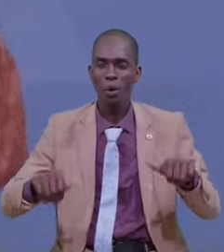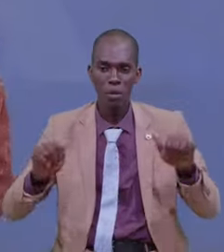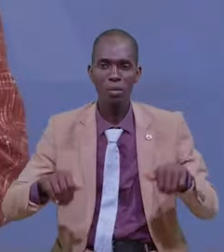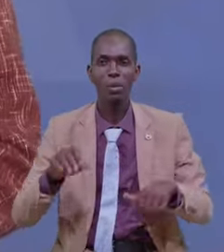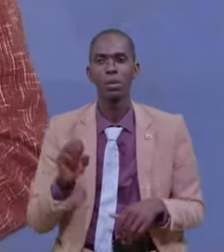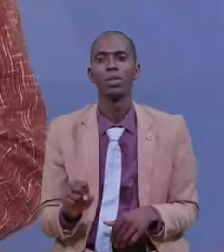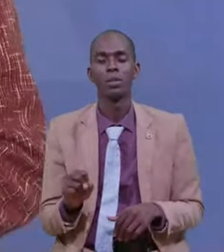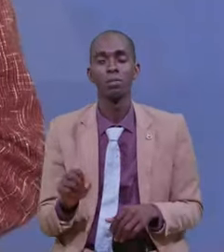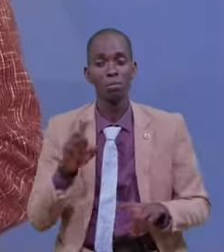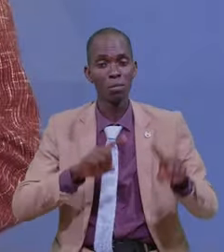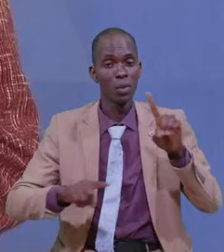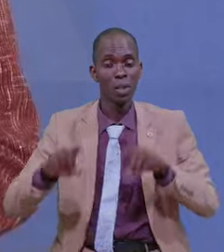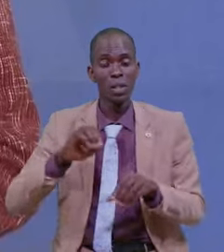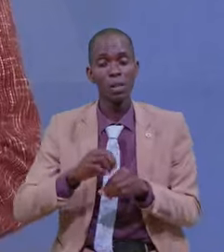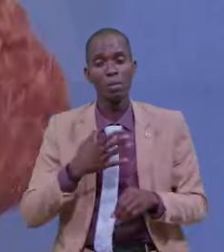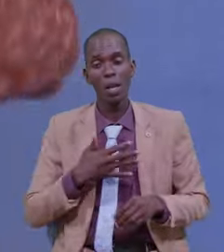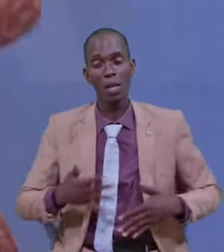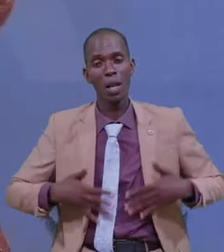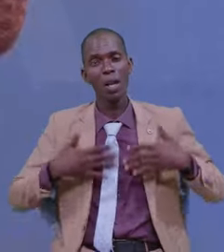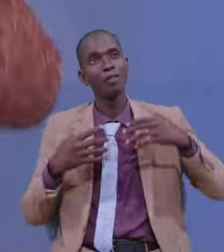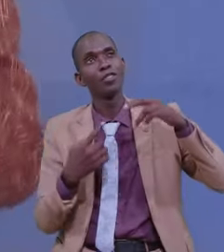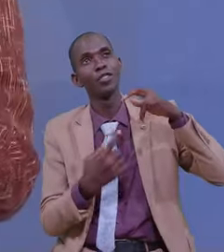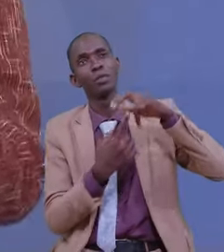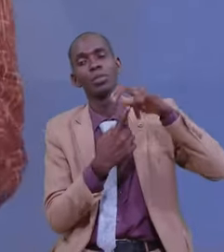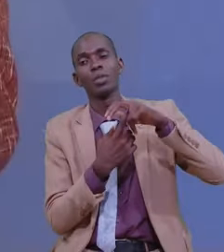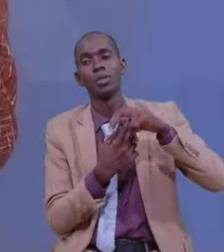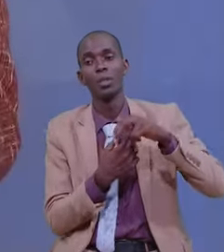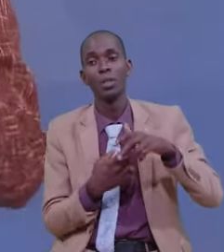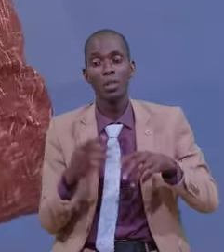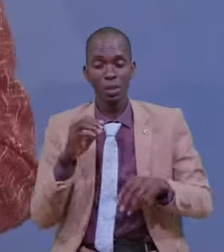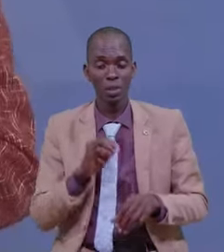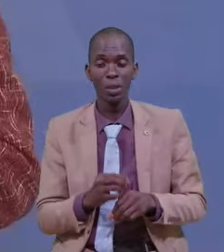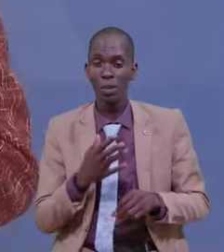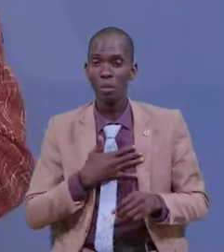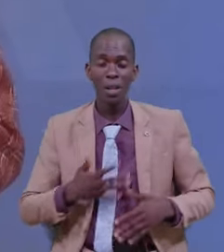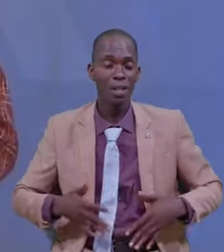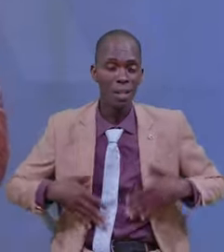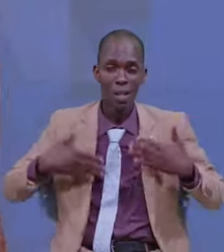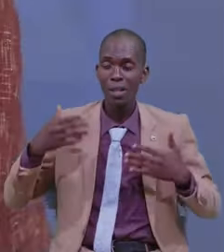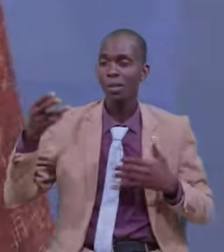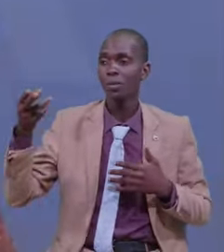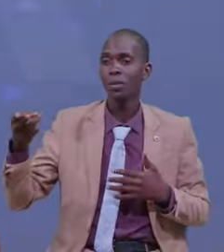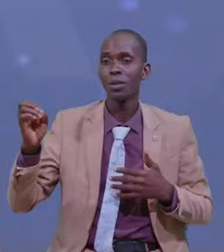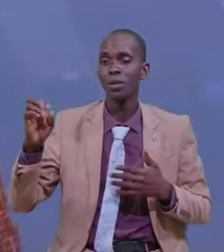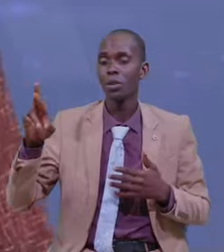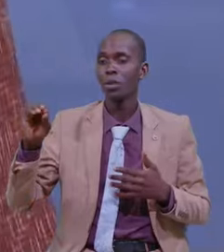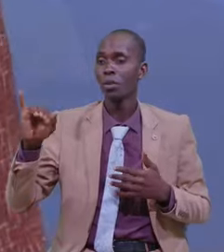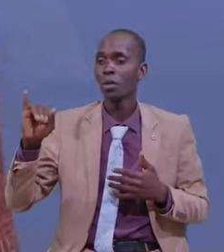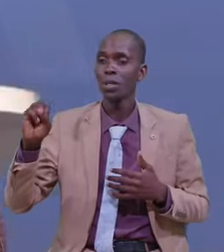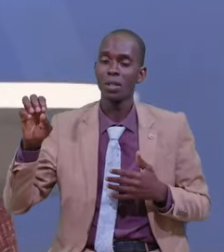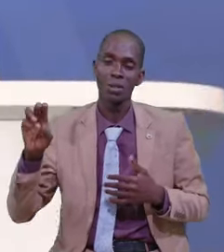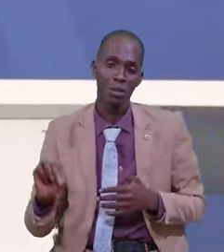my life, championship. In my life, heroism. In my